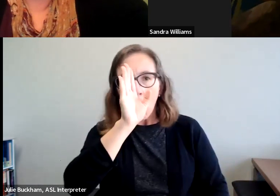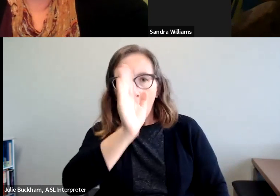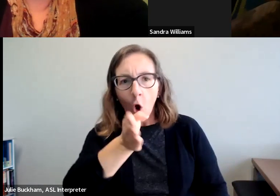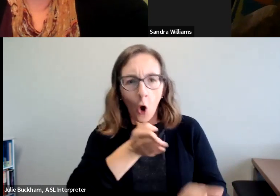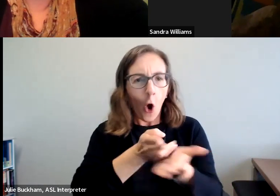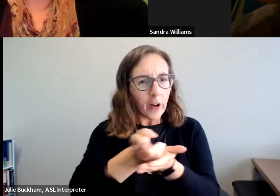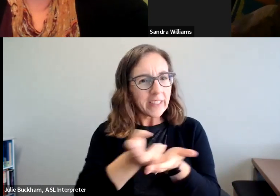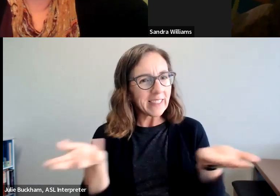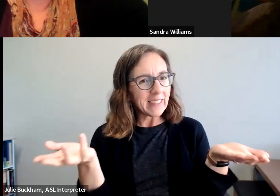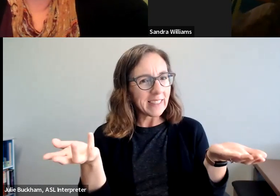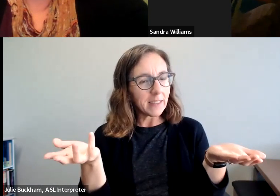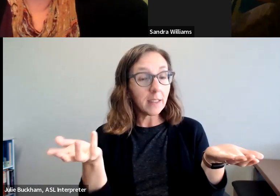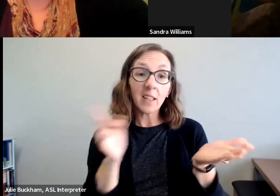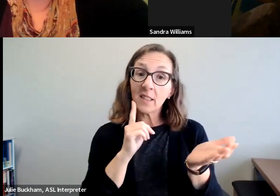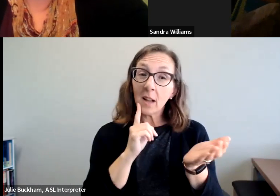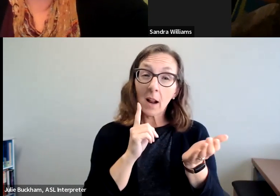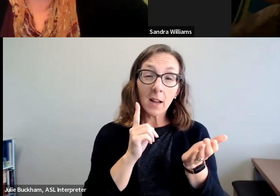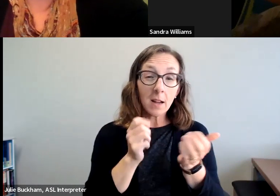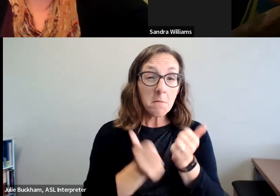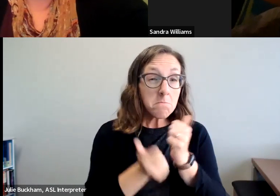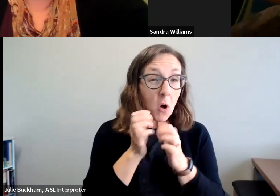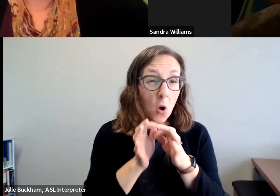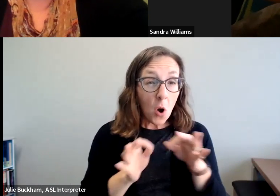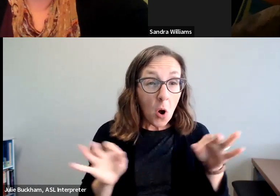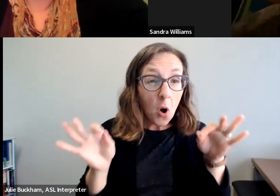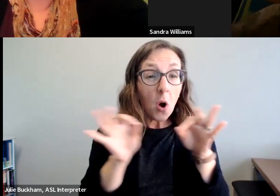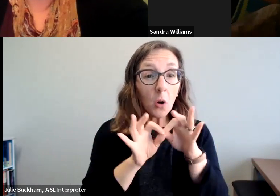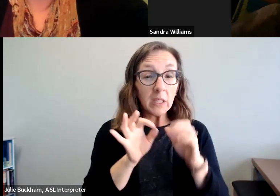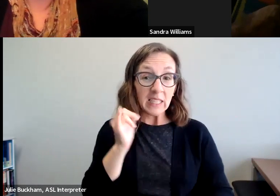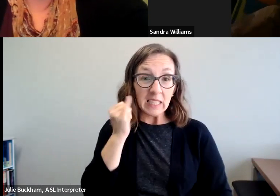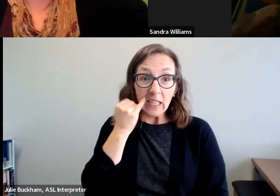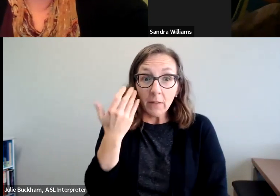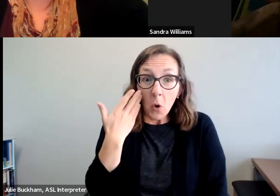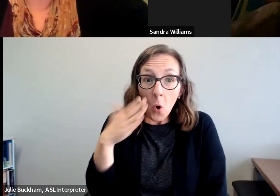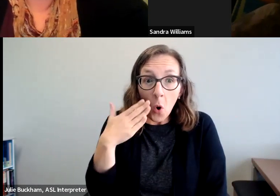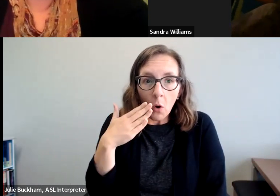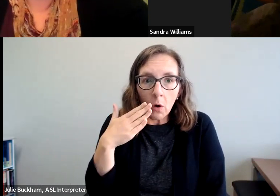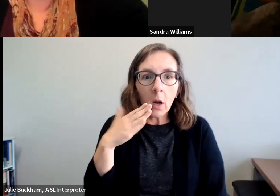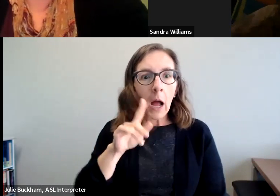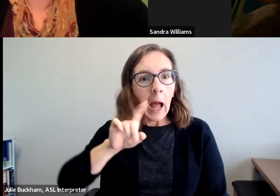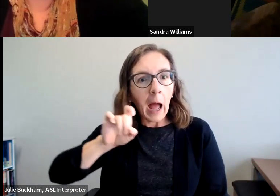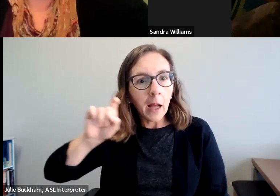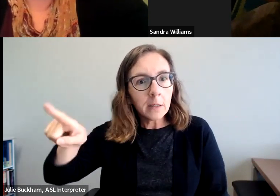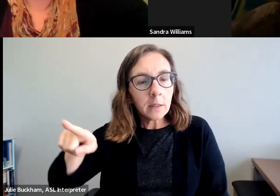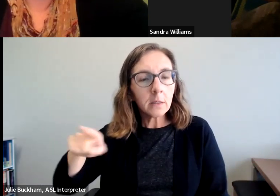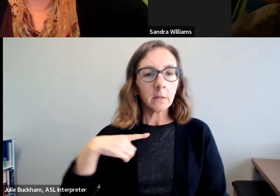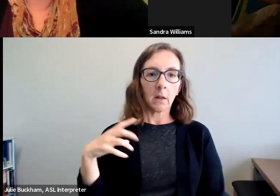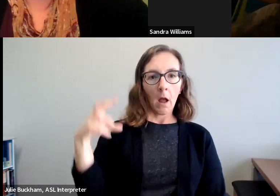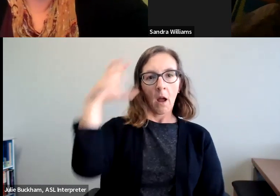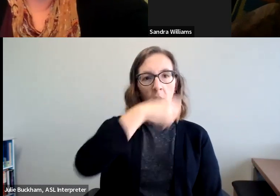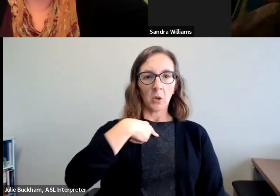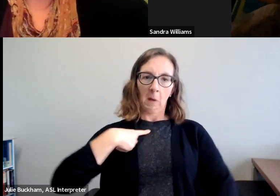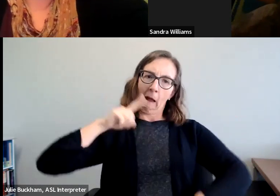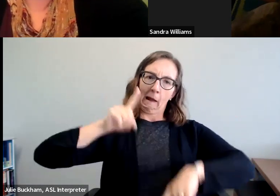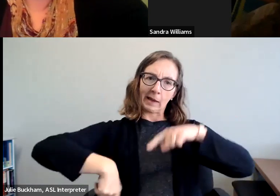and most of all, if you don't know, ask. Don't assume we can't or